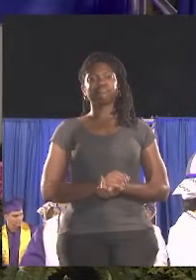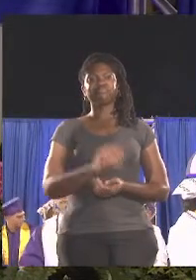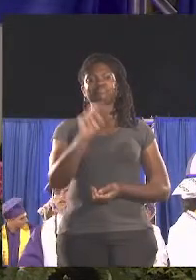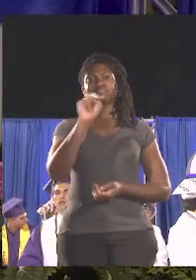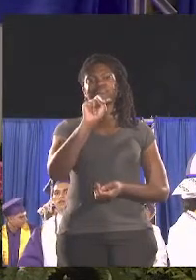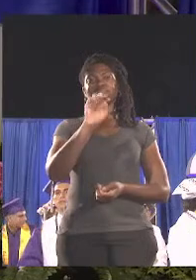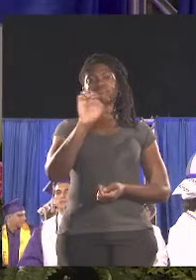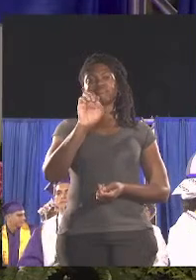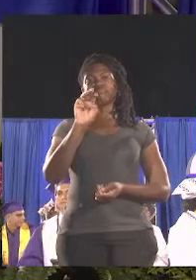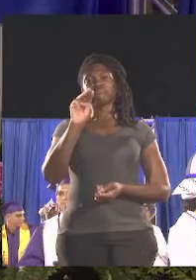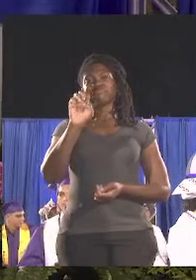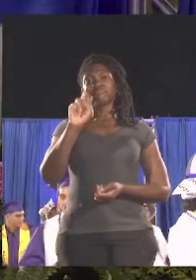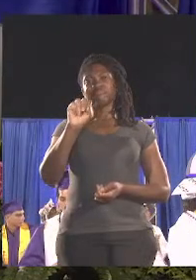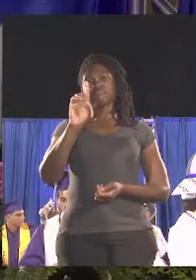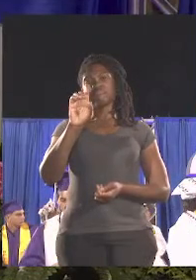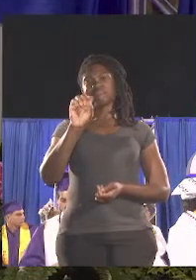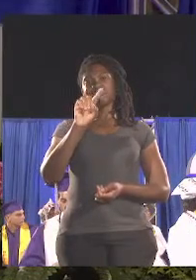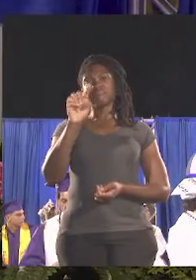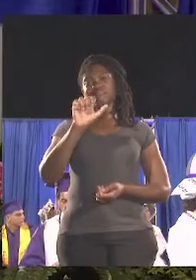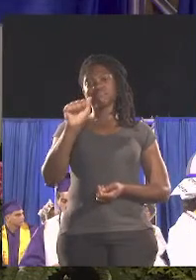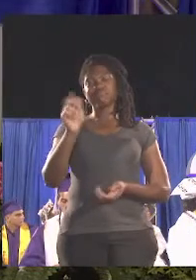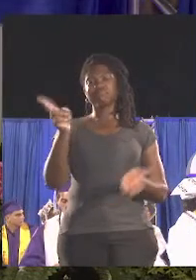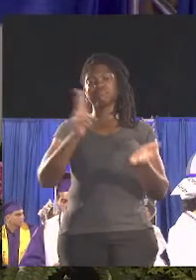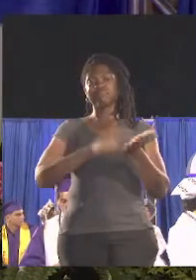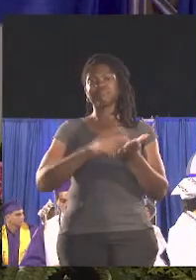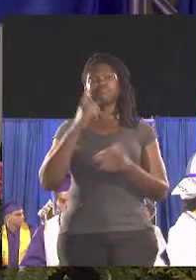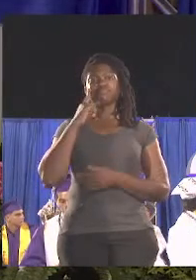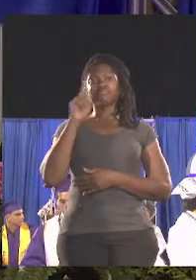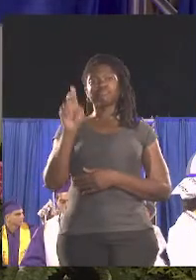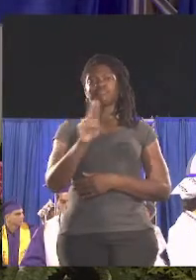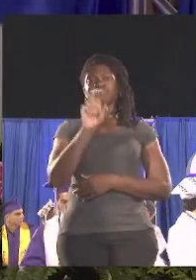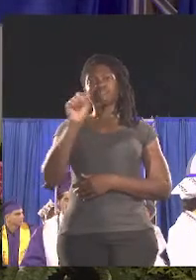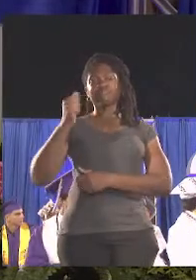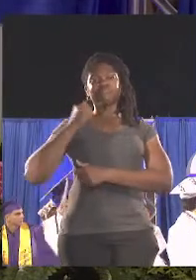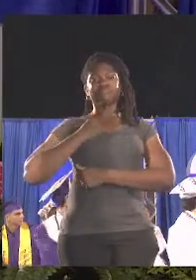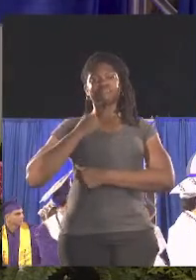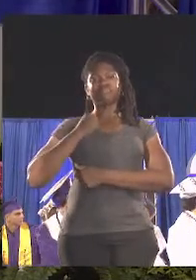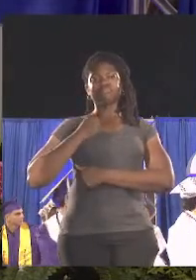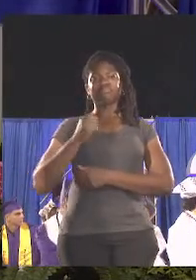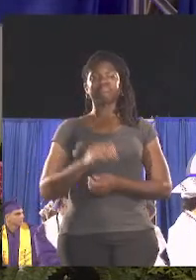Nicholas E. Mendoza, United States Army.